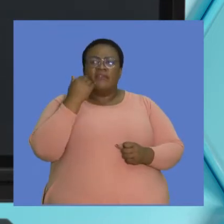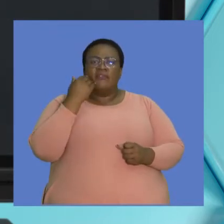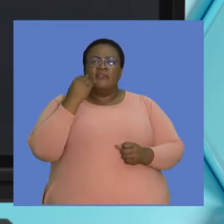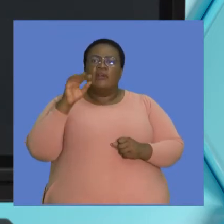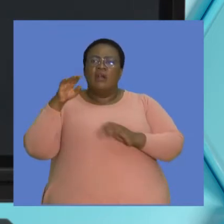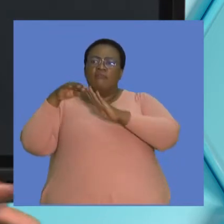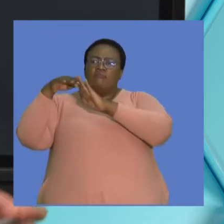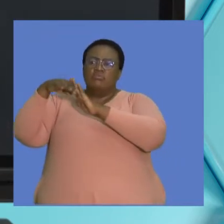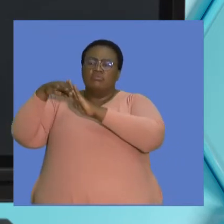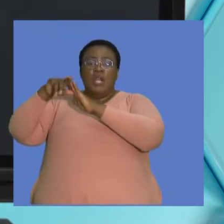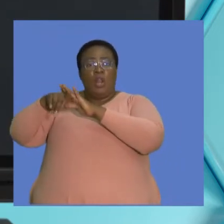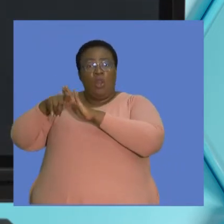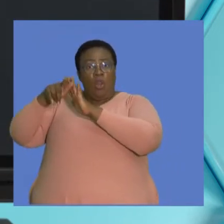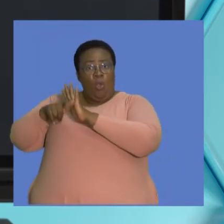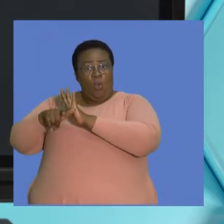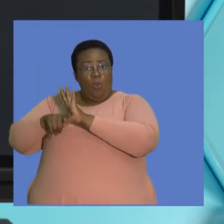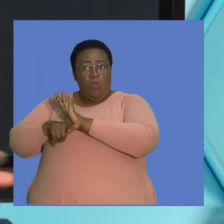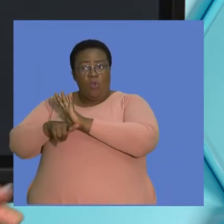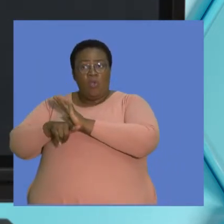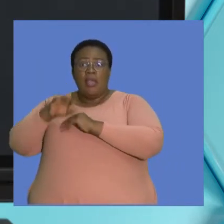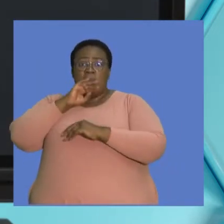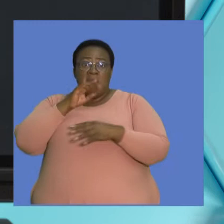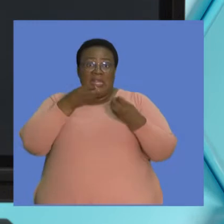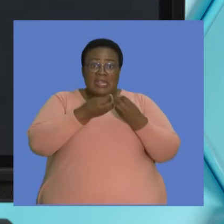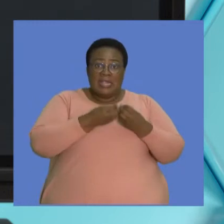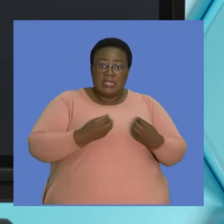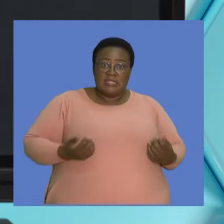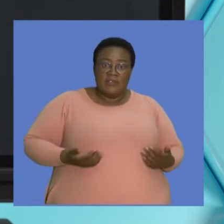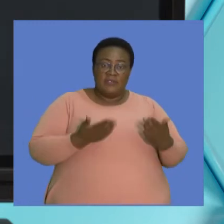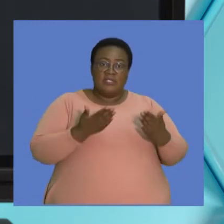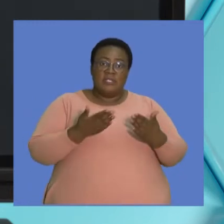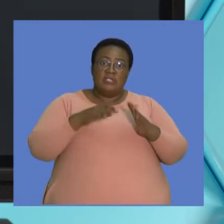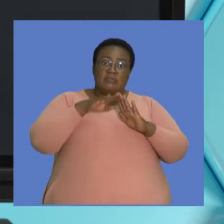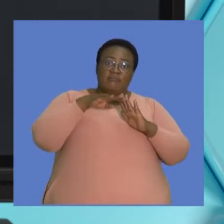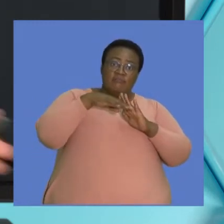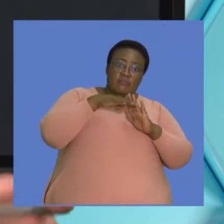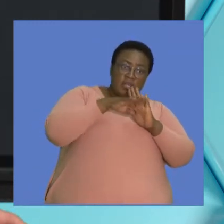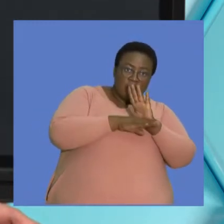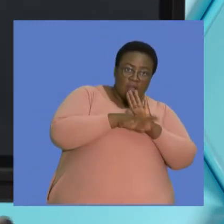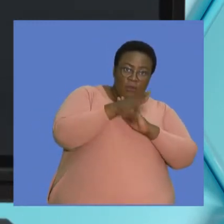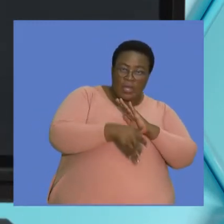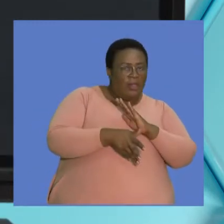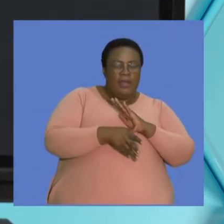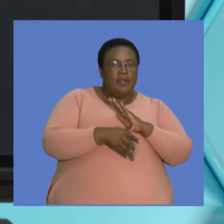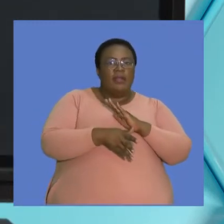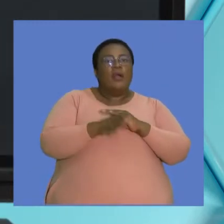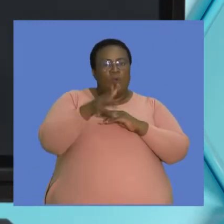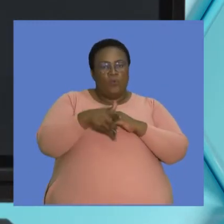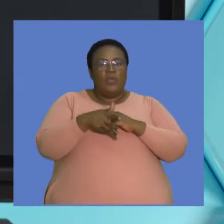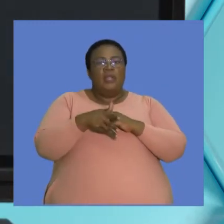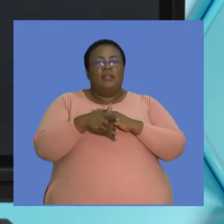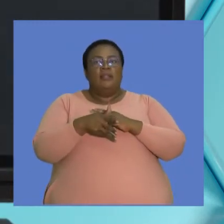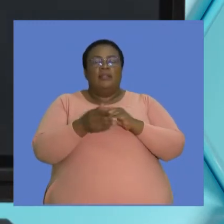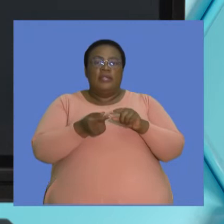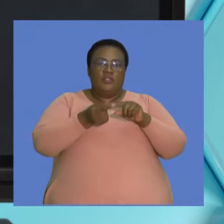rate of inflation is lower, then the goods and services price will decrease. No, it will also